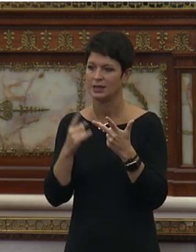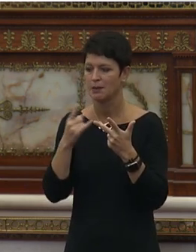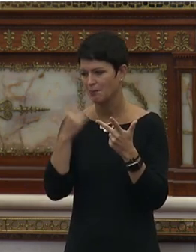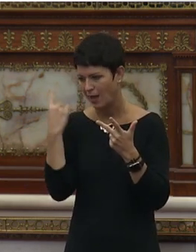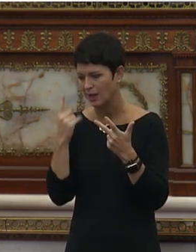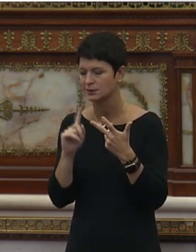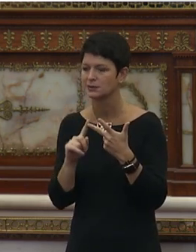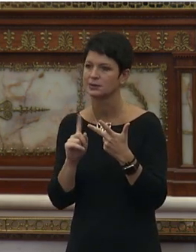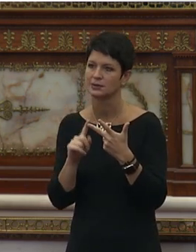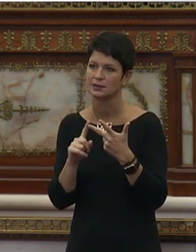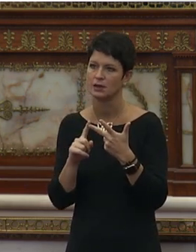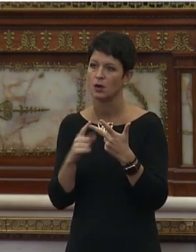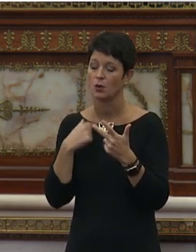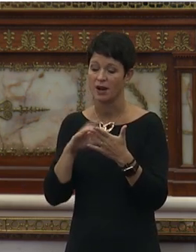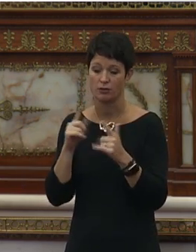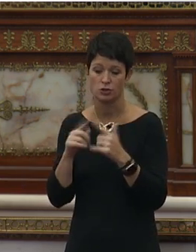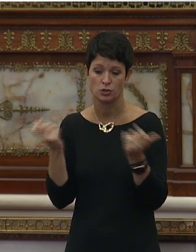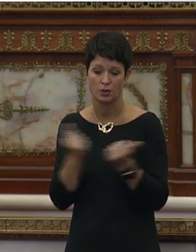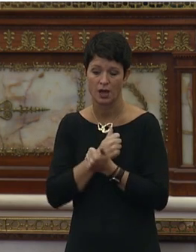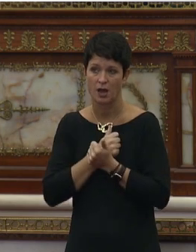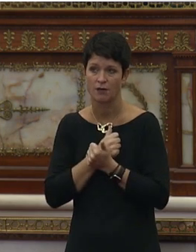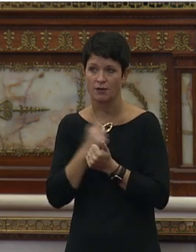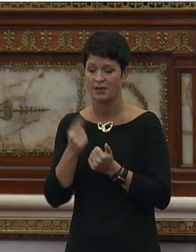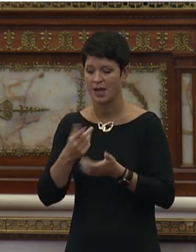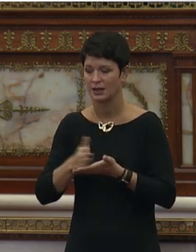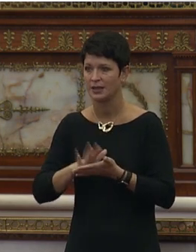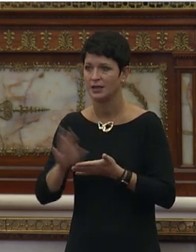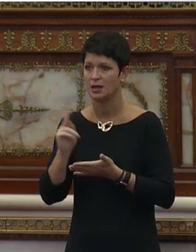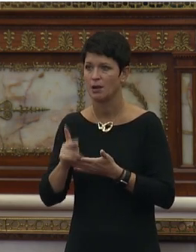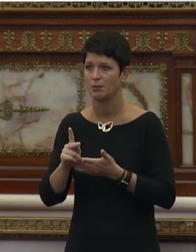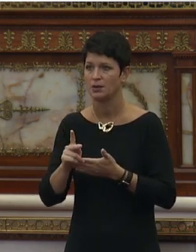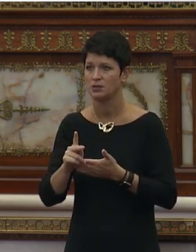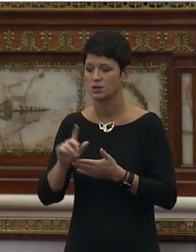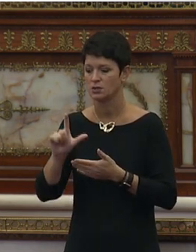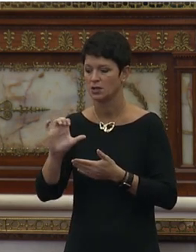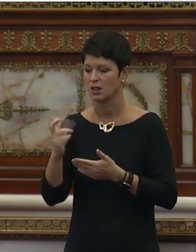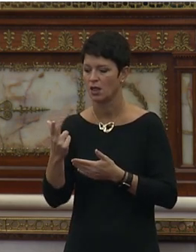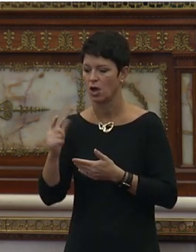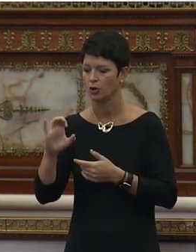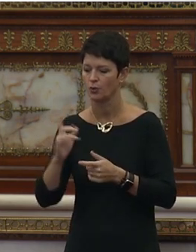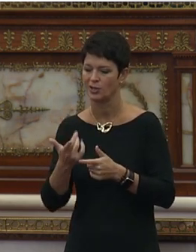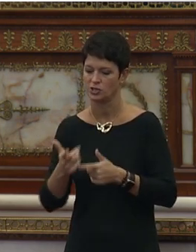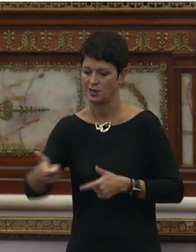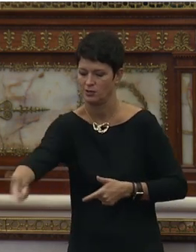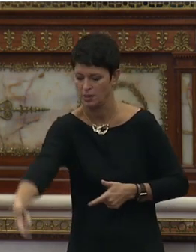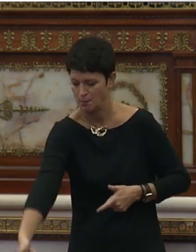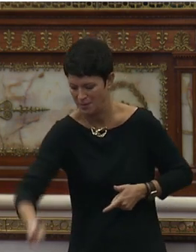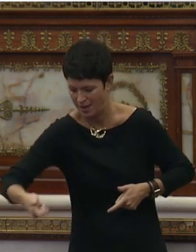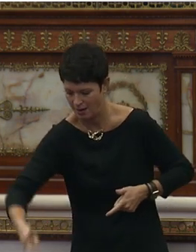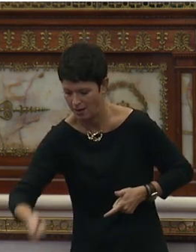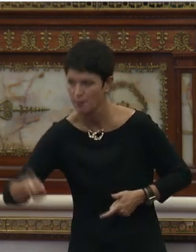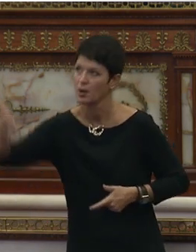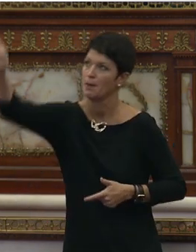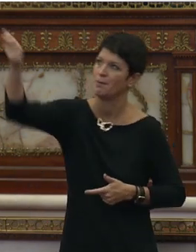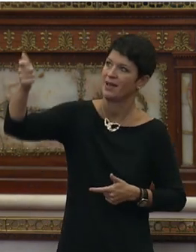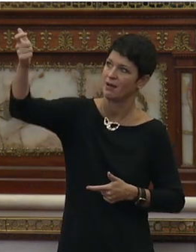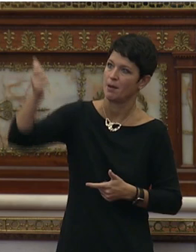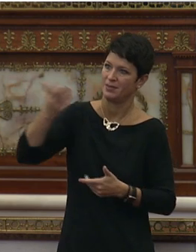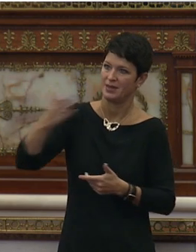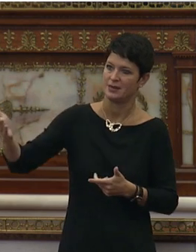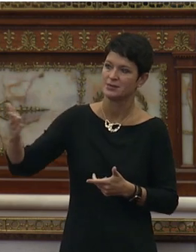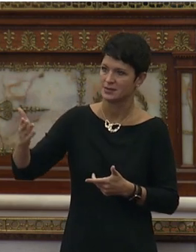really have learned to love in these cleanups is those long reach things that you don't have to pick up with your hands,